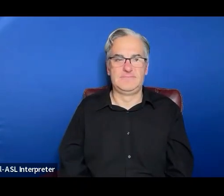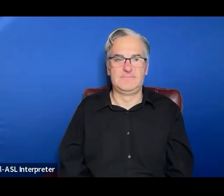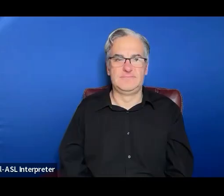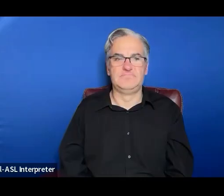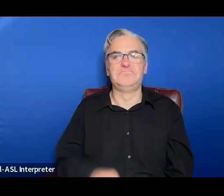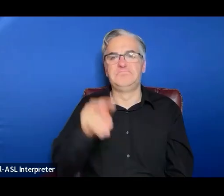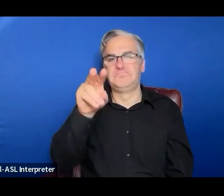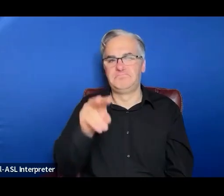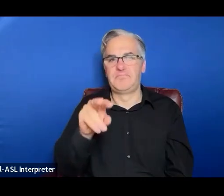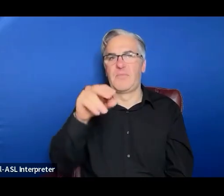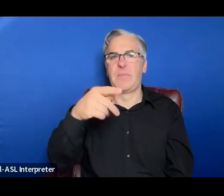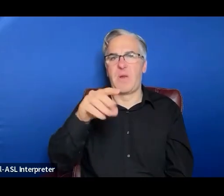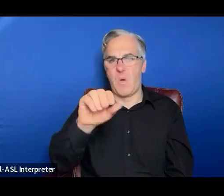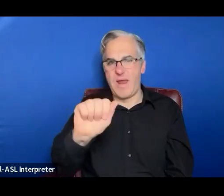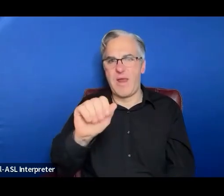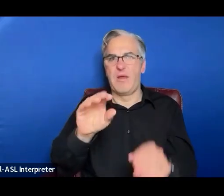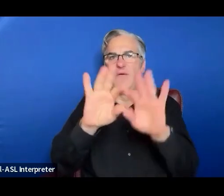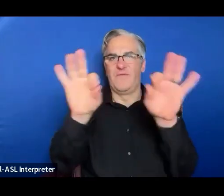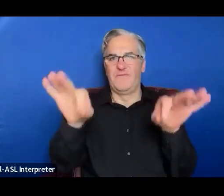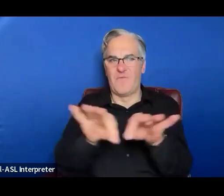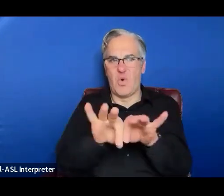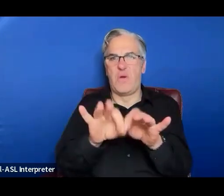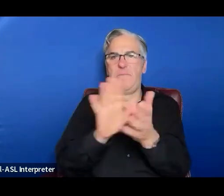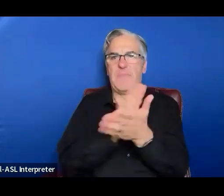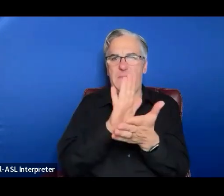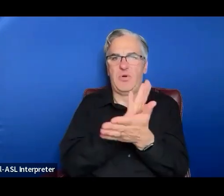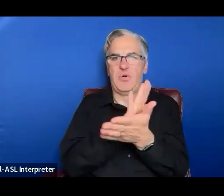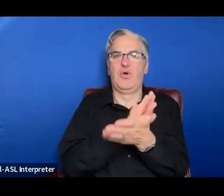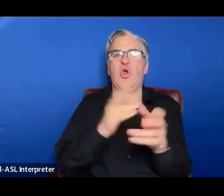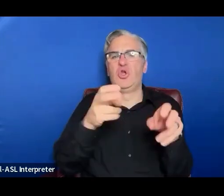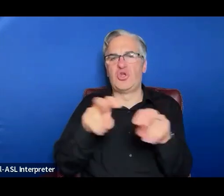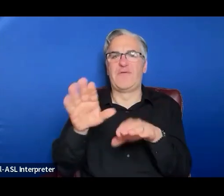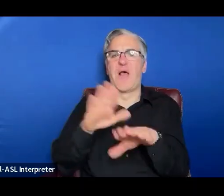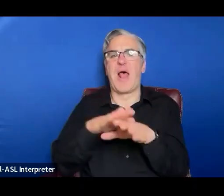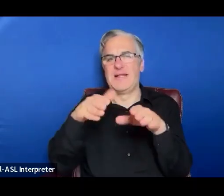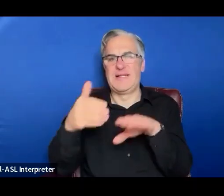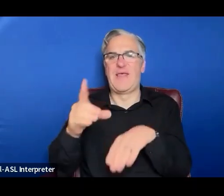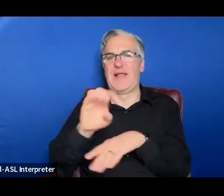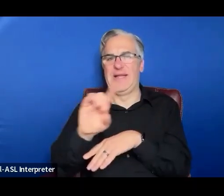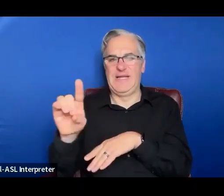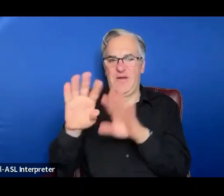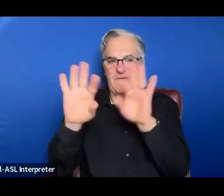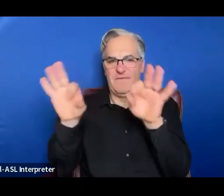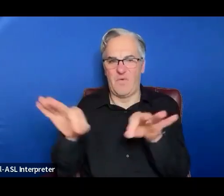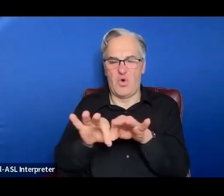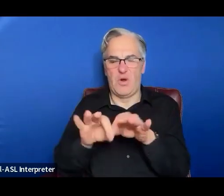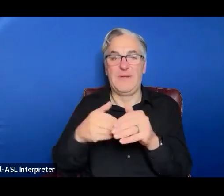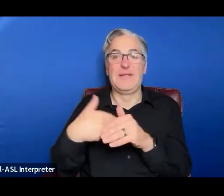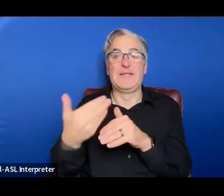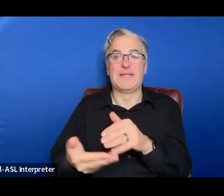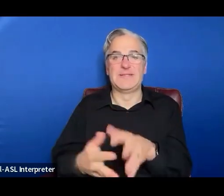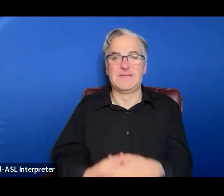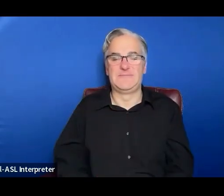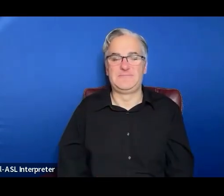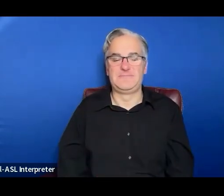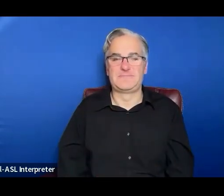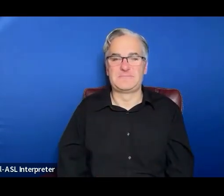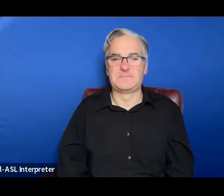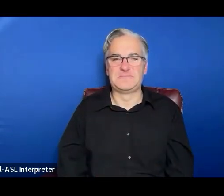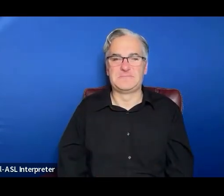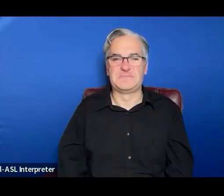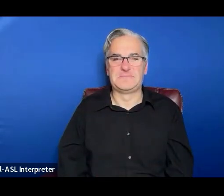And you can get power of attorney forms, transfer and death deed form. Let's go to the next one.